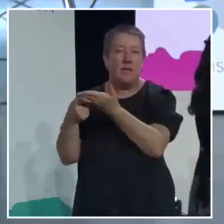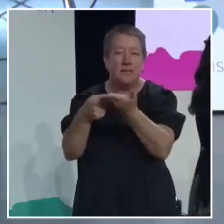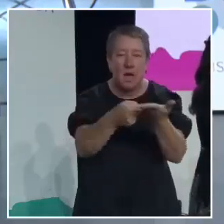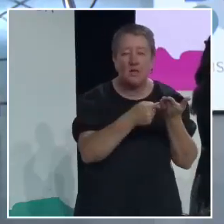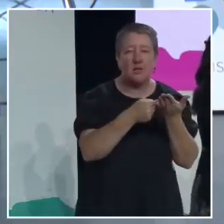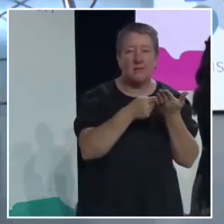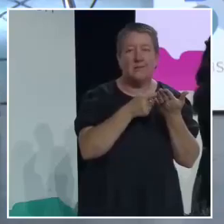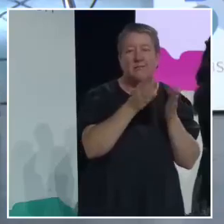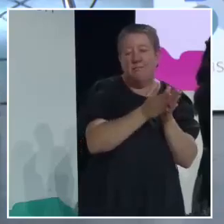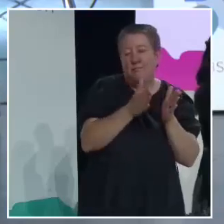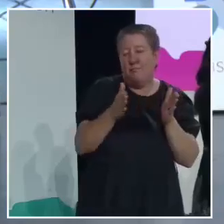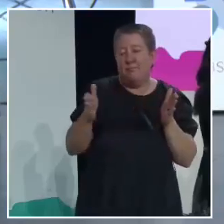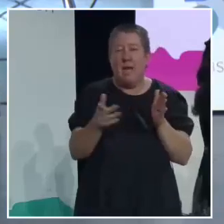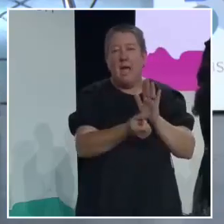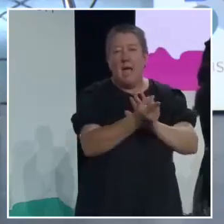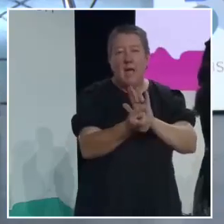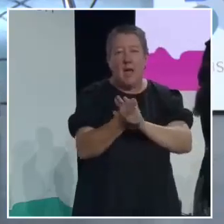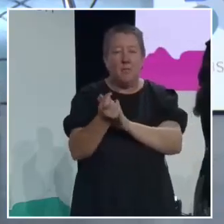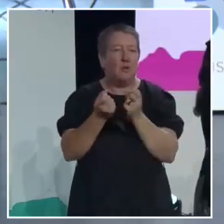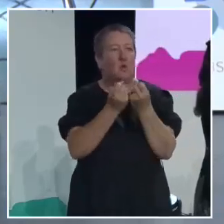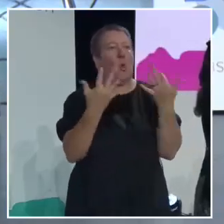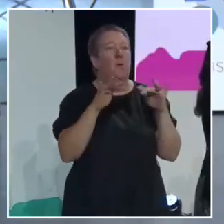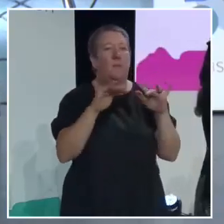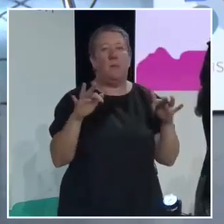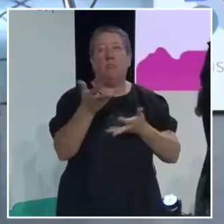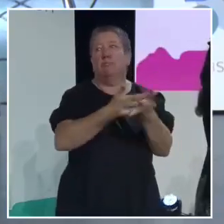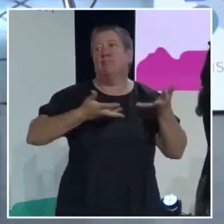took place between so many people,